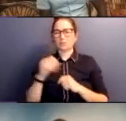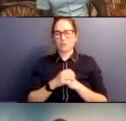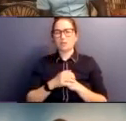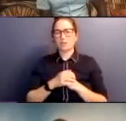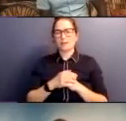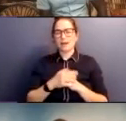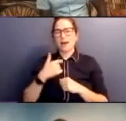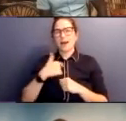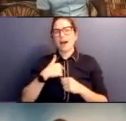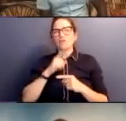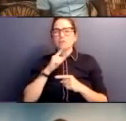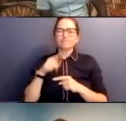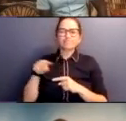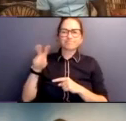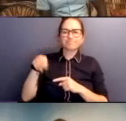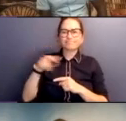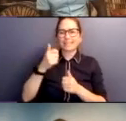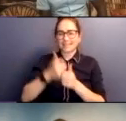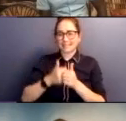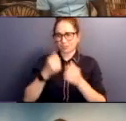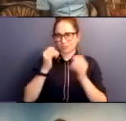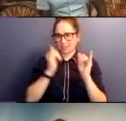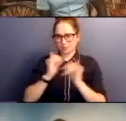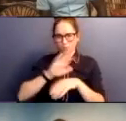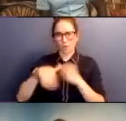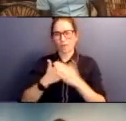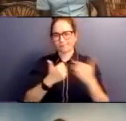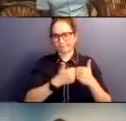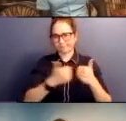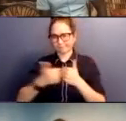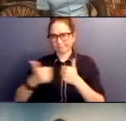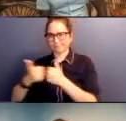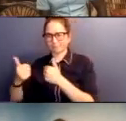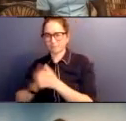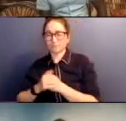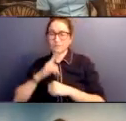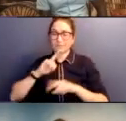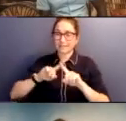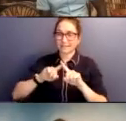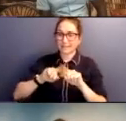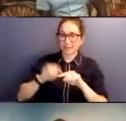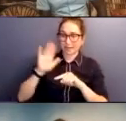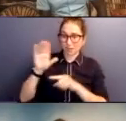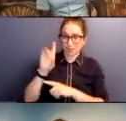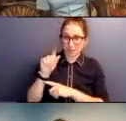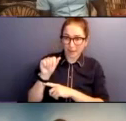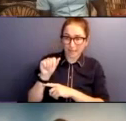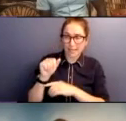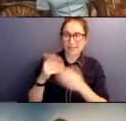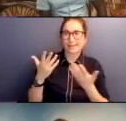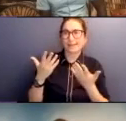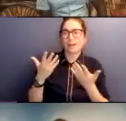look at each individual separately, and depending on their disability, if it's